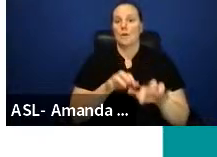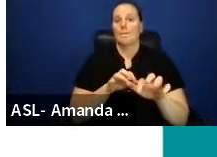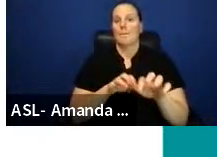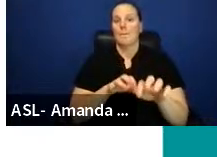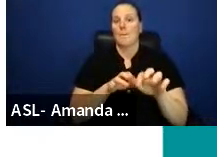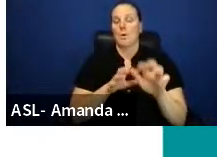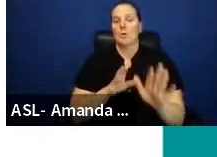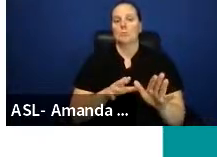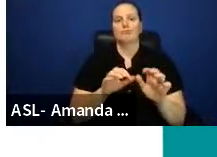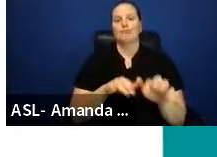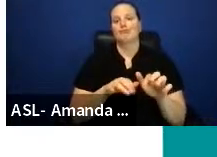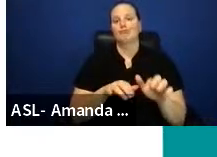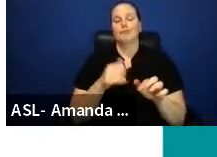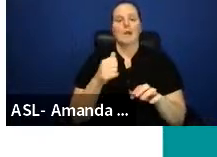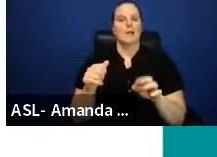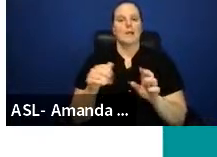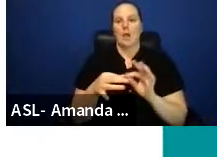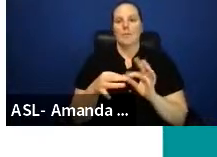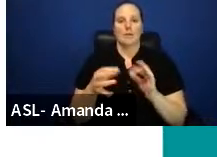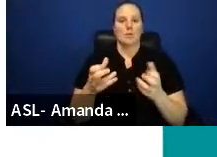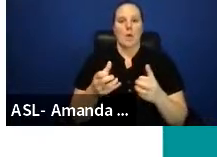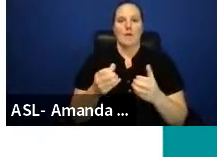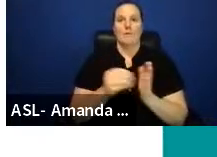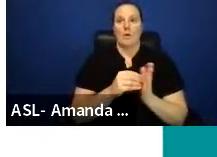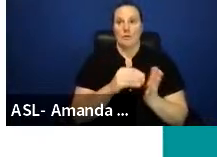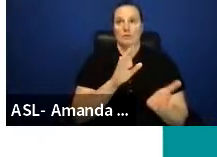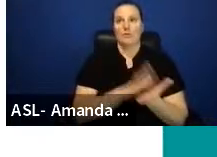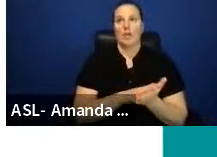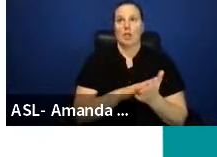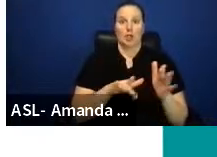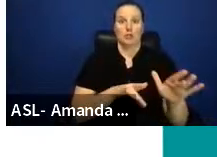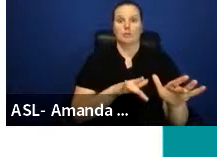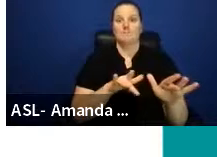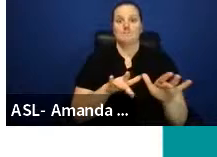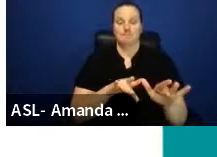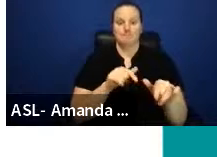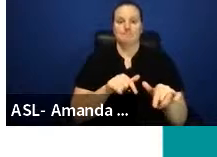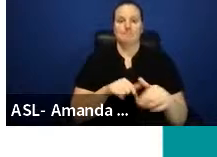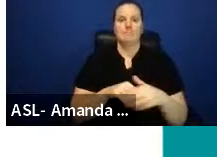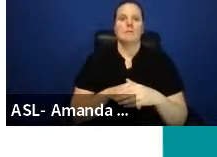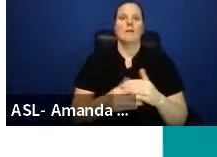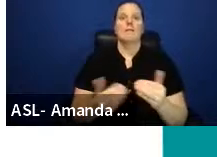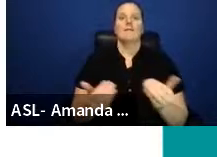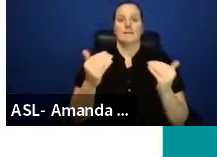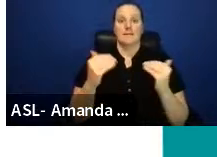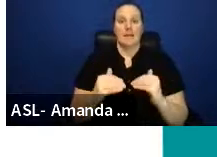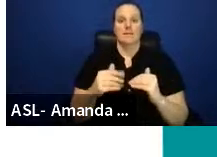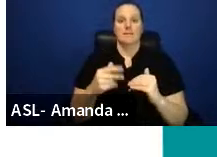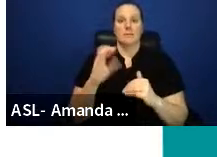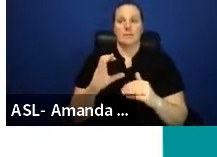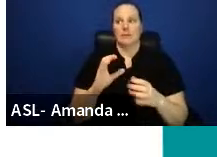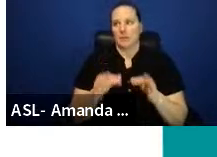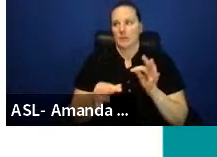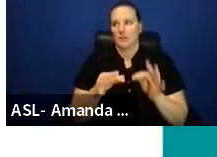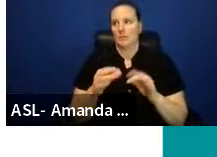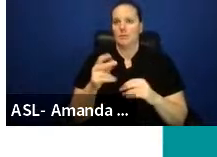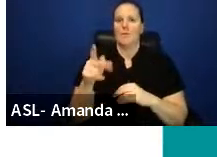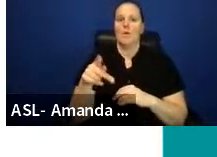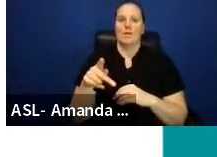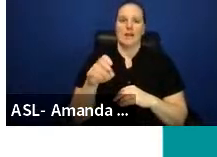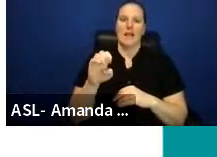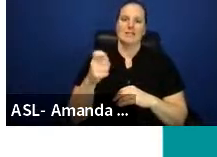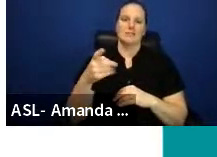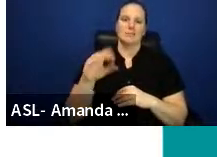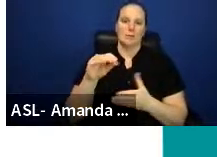any comments you want to make for the record. The next public hearing will be at the Portland